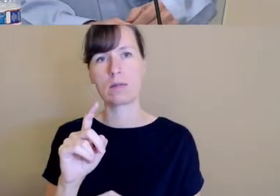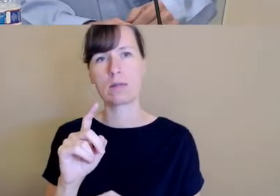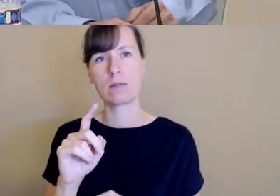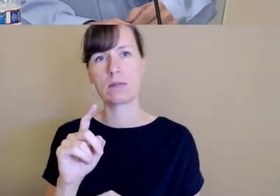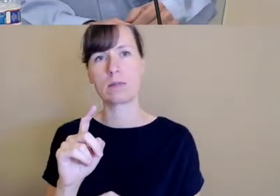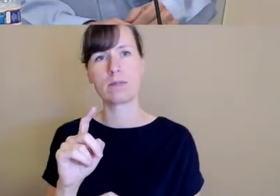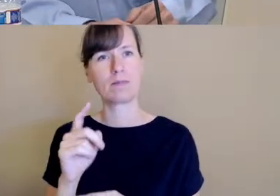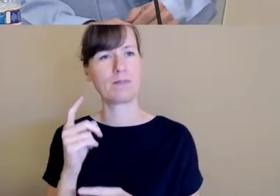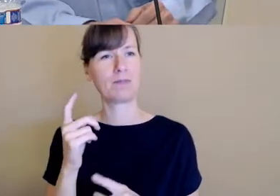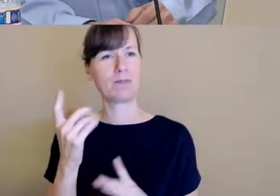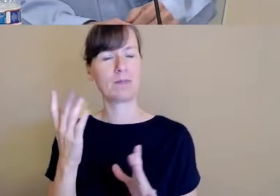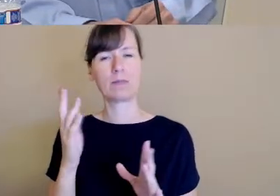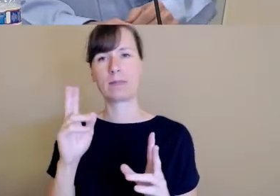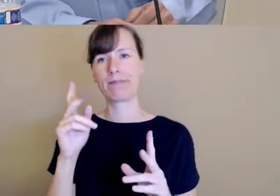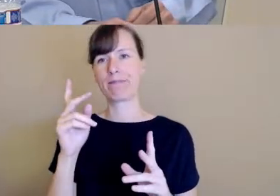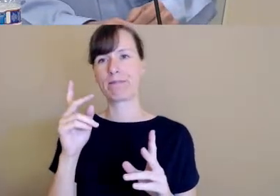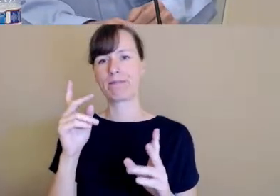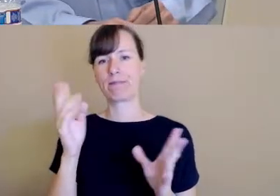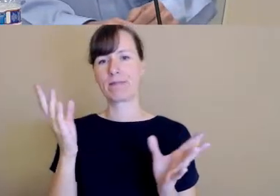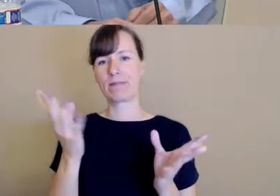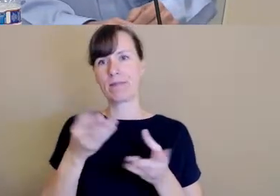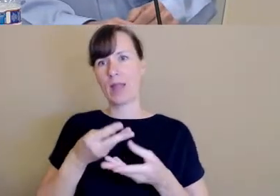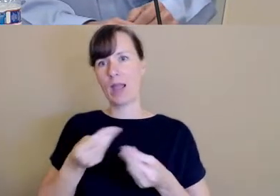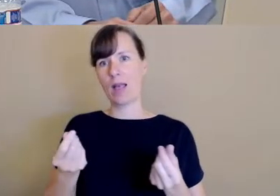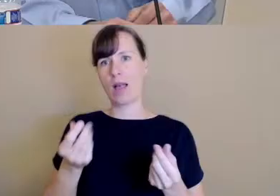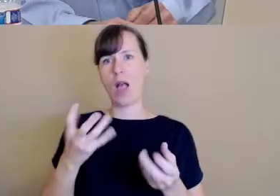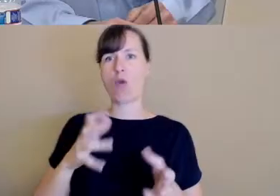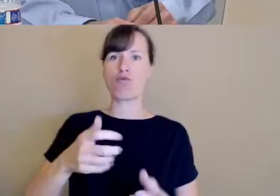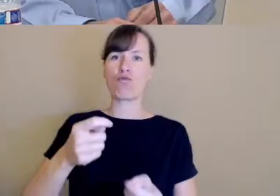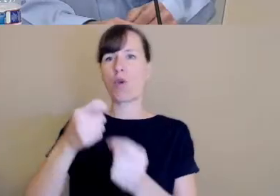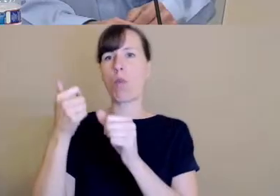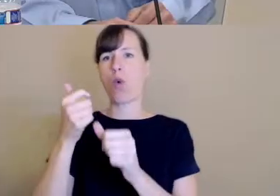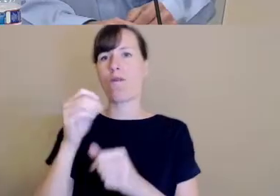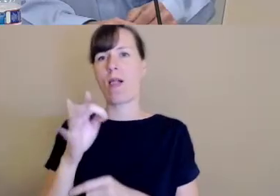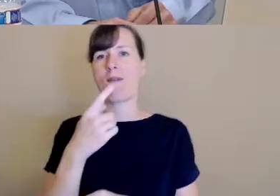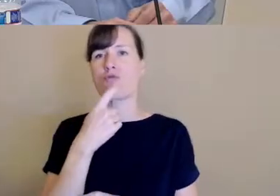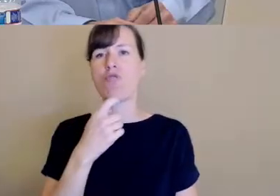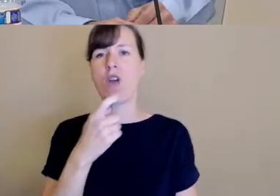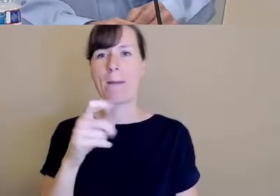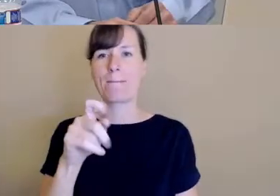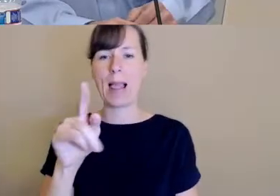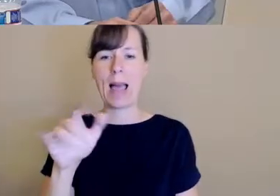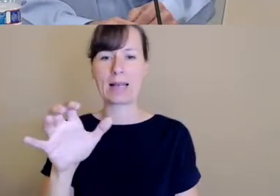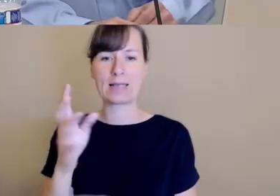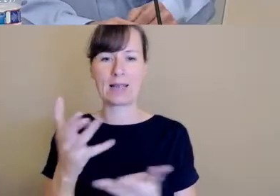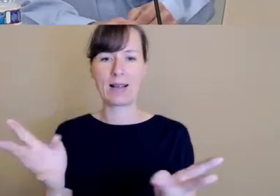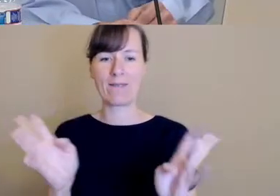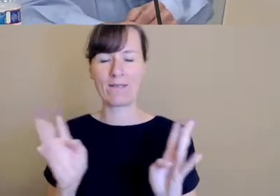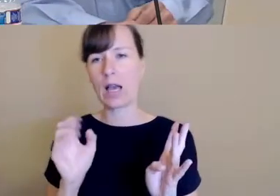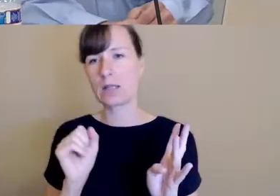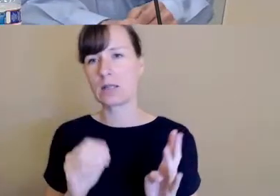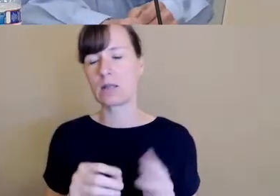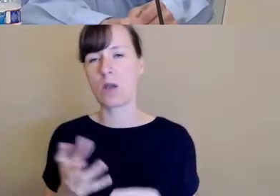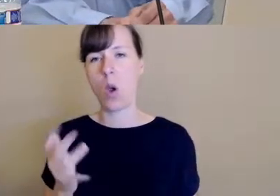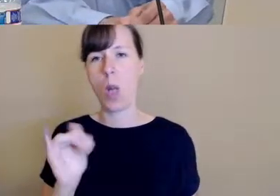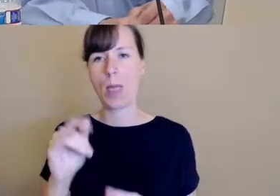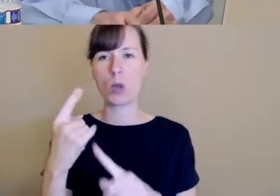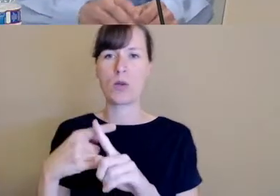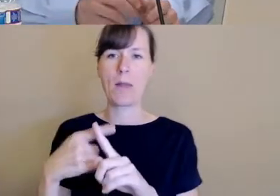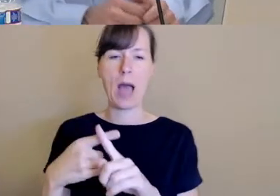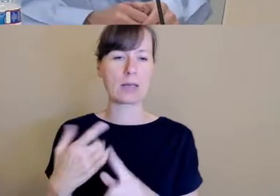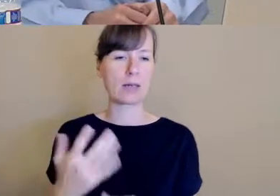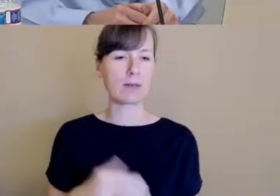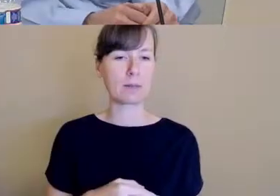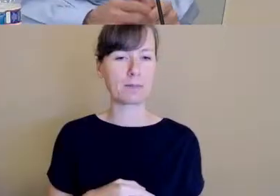what's the banishment of the red plastic fence. So that's all positive things that I just wanted to put out there. Council,